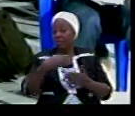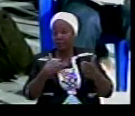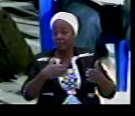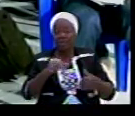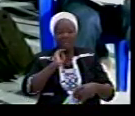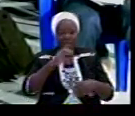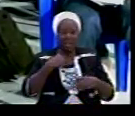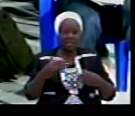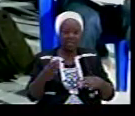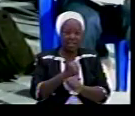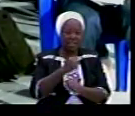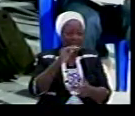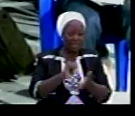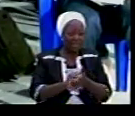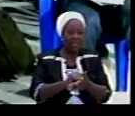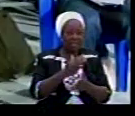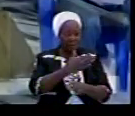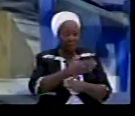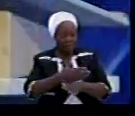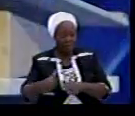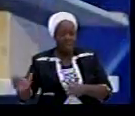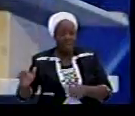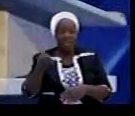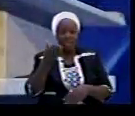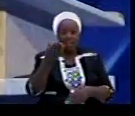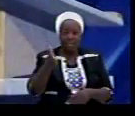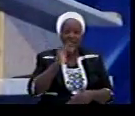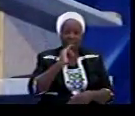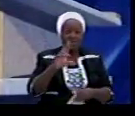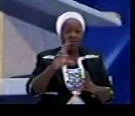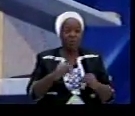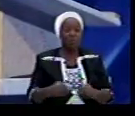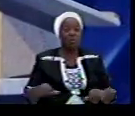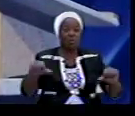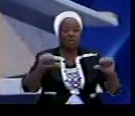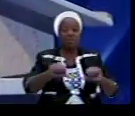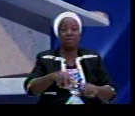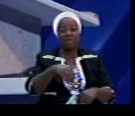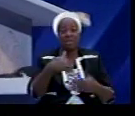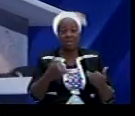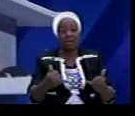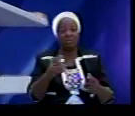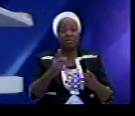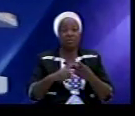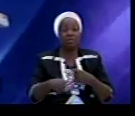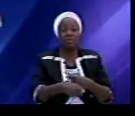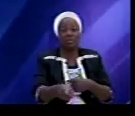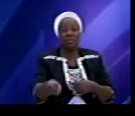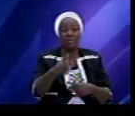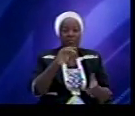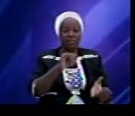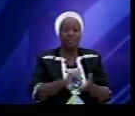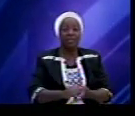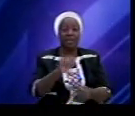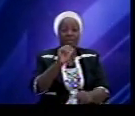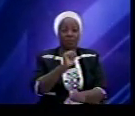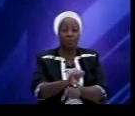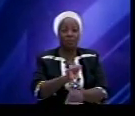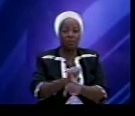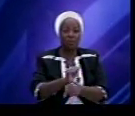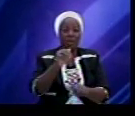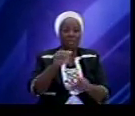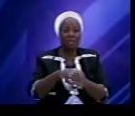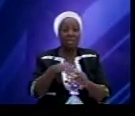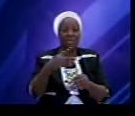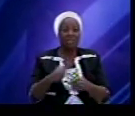taken that away. There is no condemnation now to them that walk in the spirit